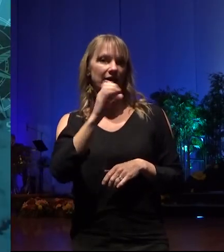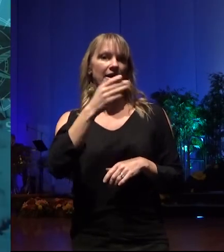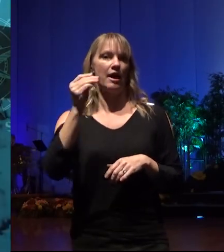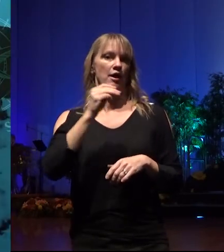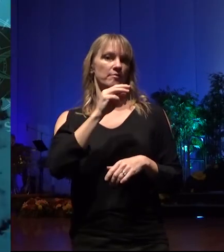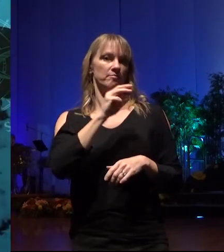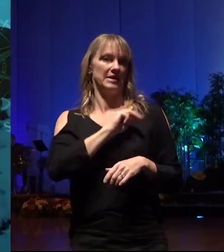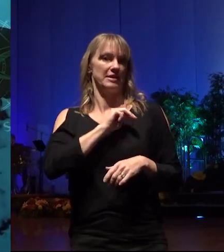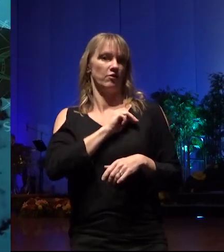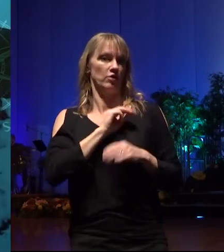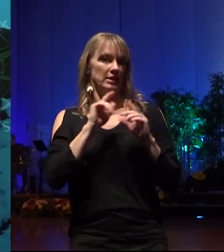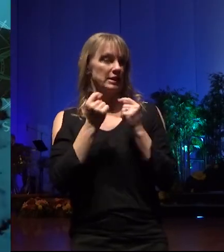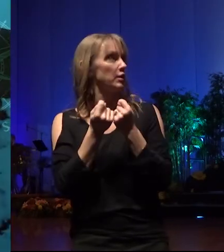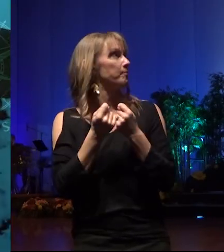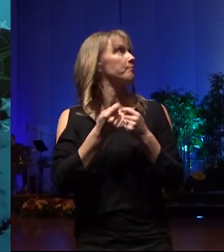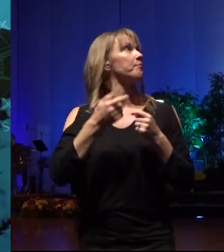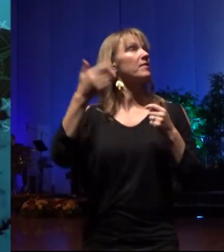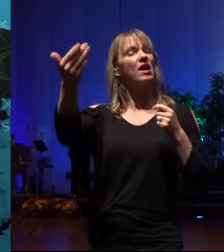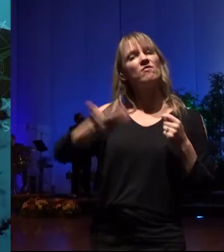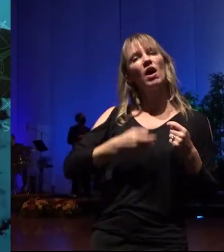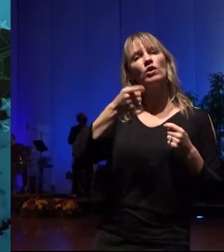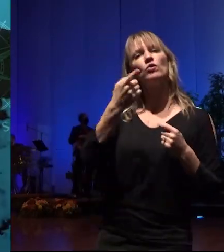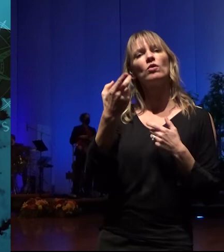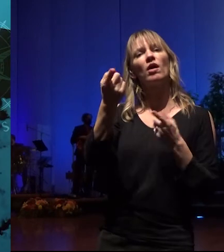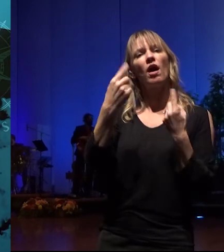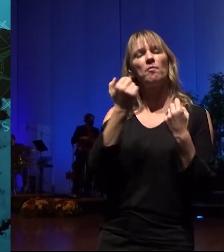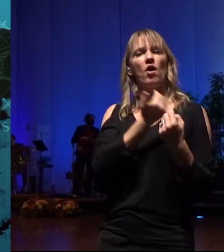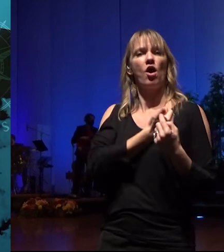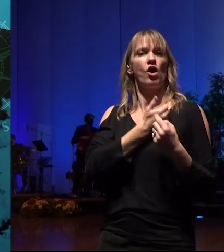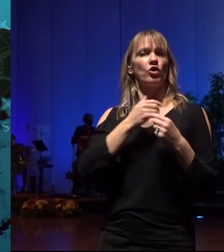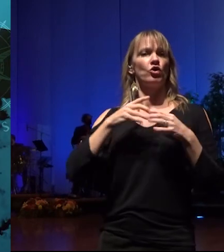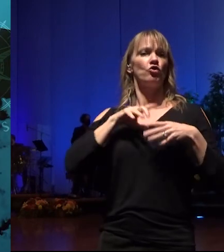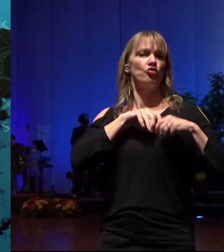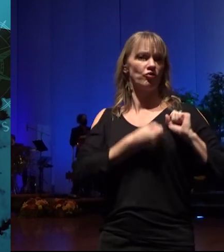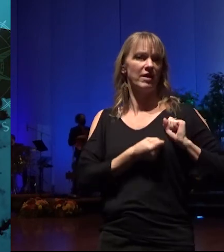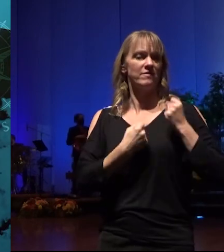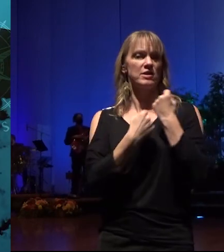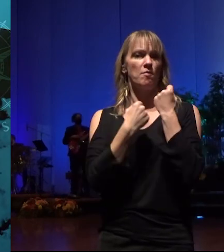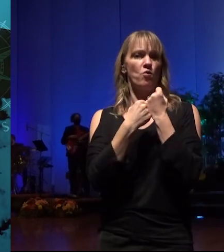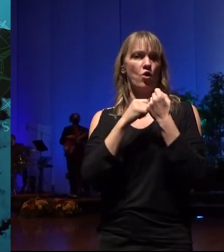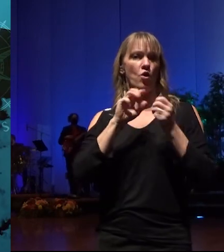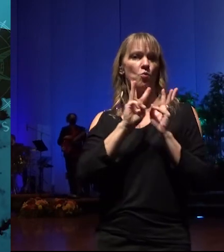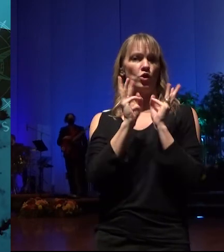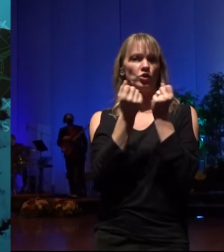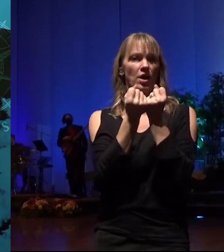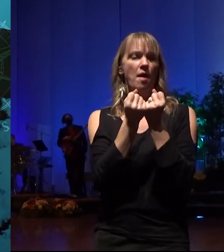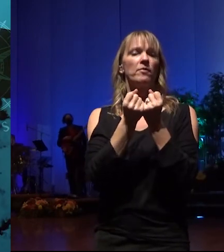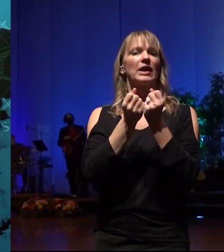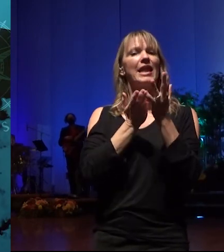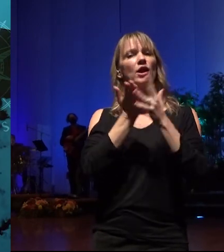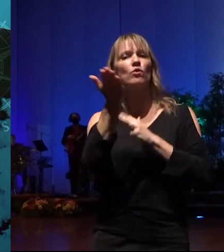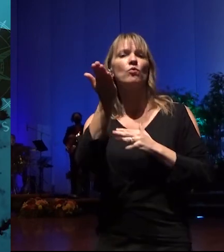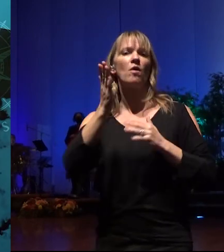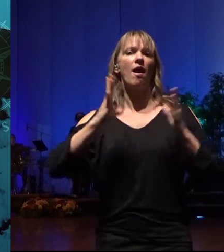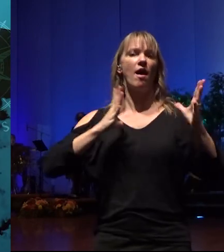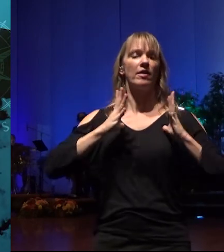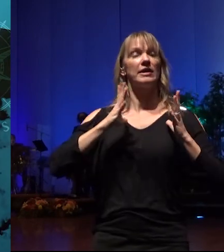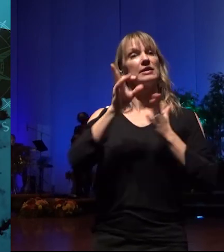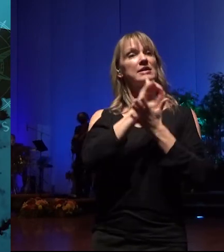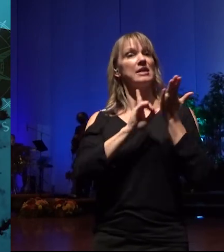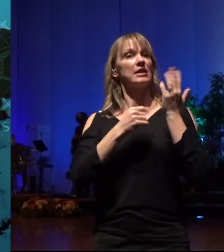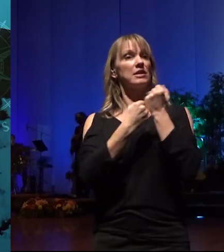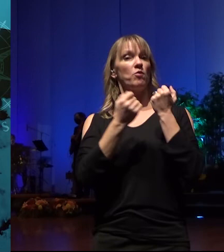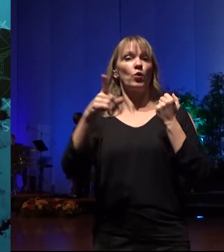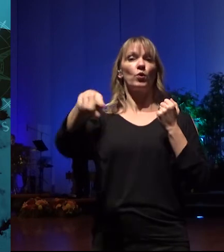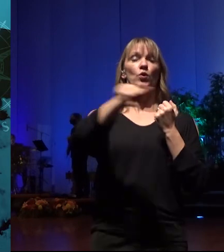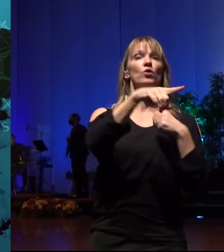The Mile High Church Bereavement Team invites you and your loved ones to attend our Grief Support Workshop, Navigating the Holidays. Designed to